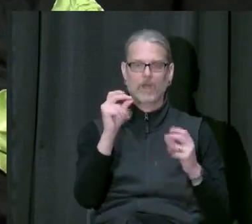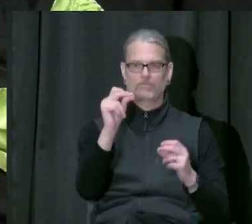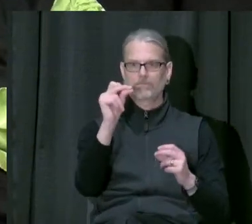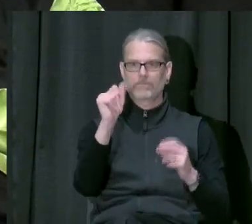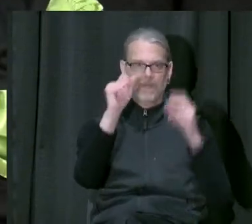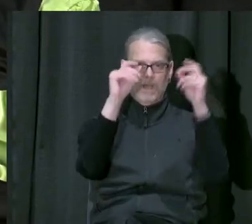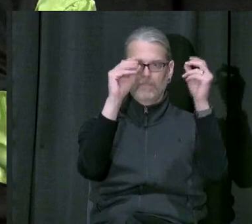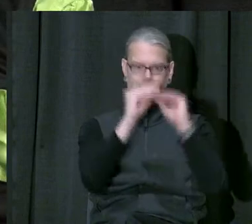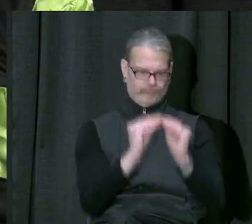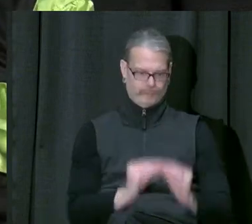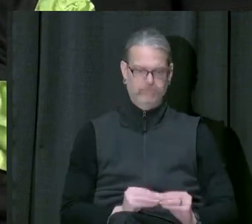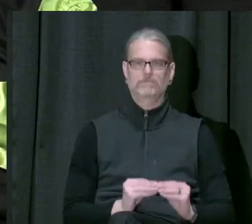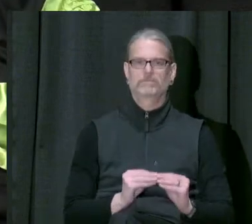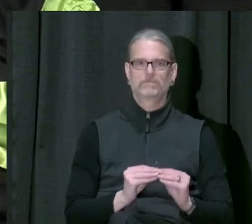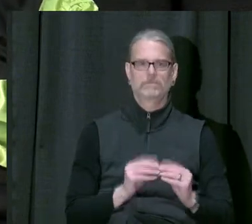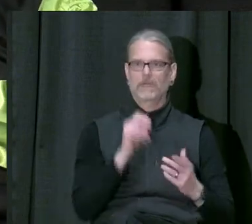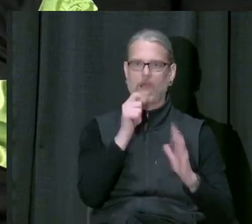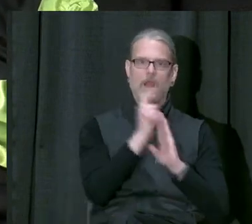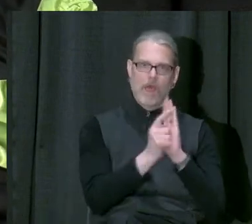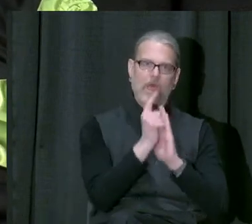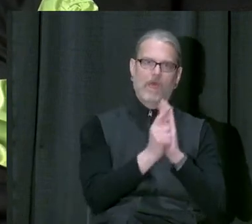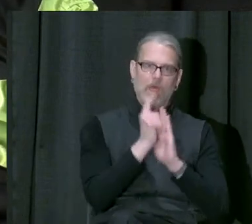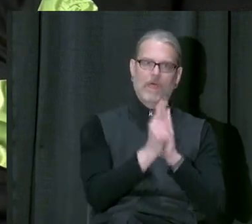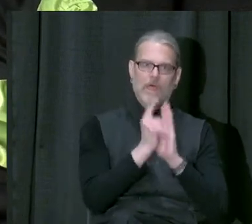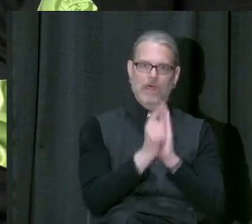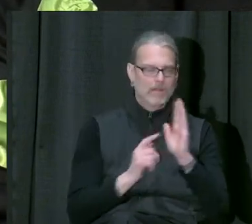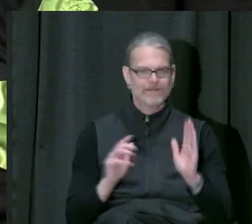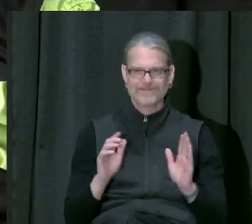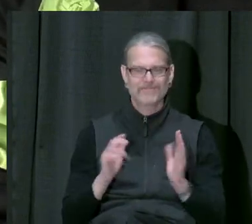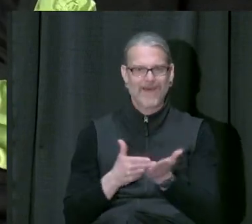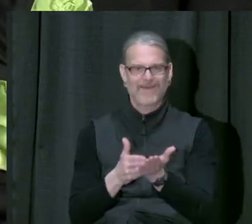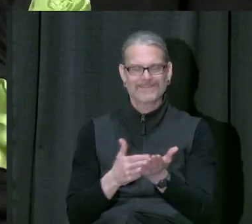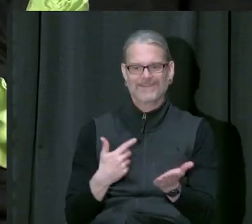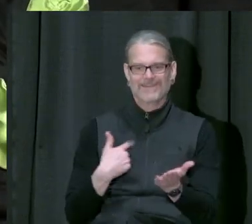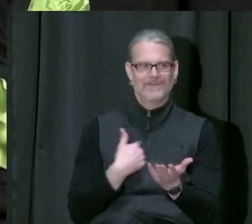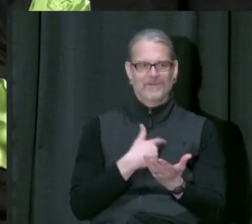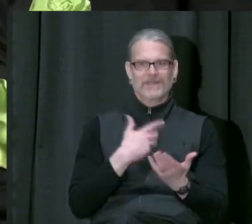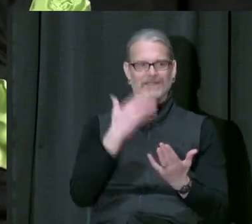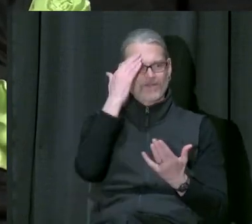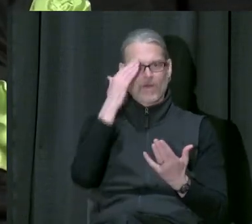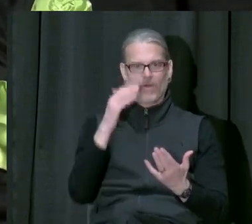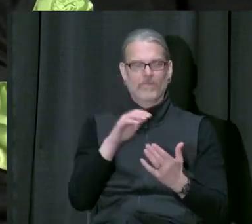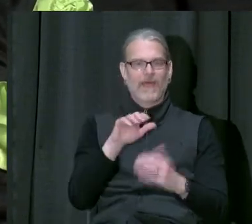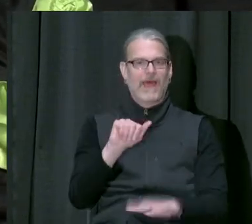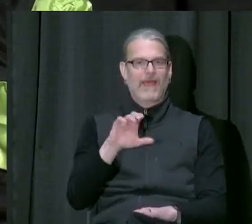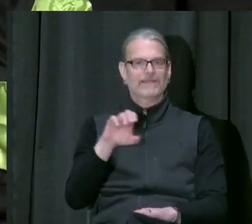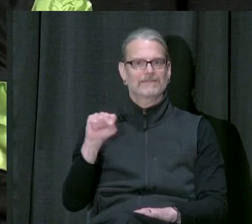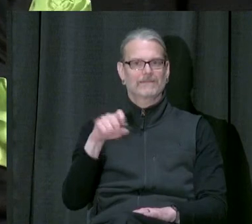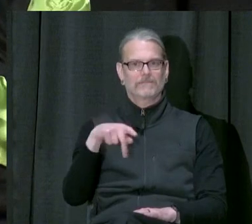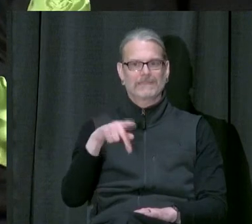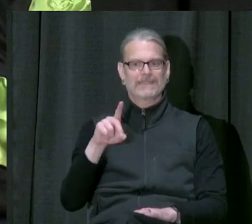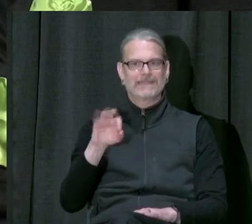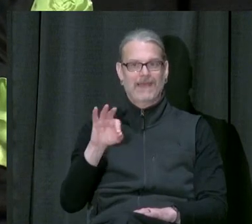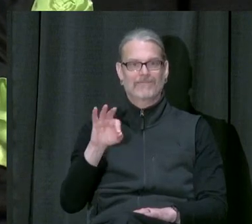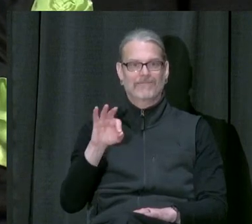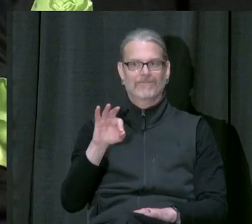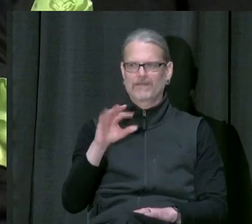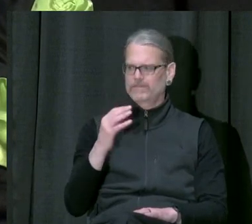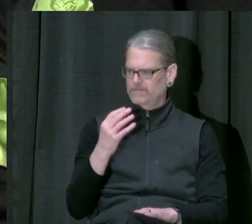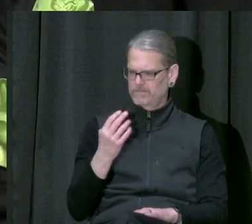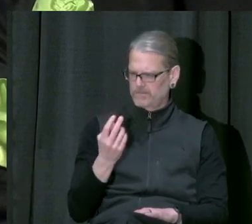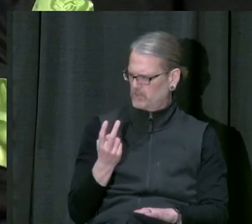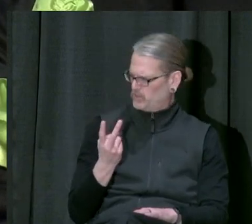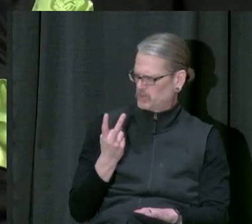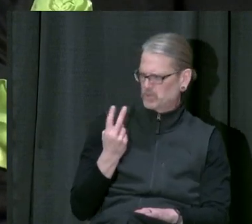seconds compared to hours. Honestly, we became aware of the Access PDF tool just a couple years ago, and